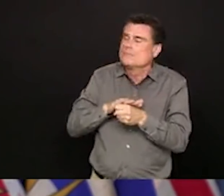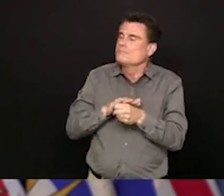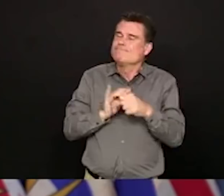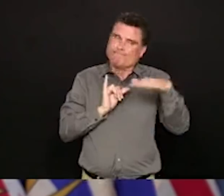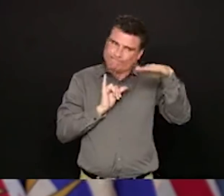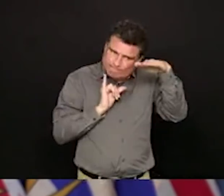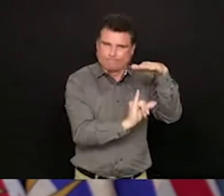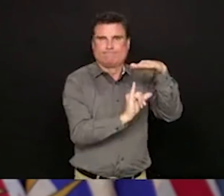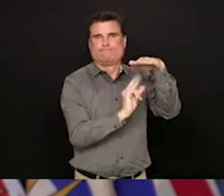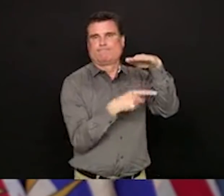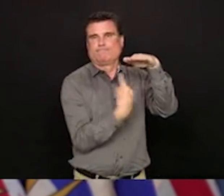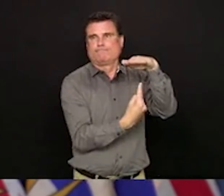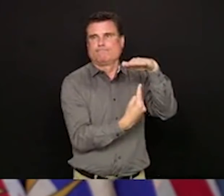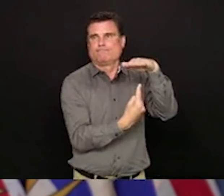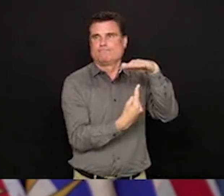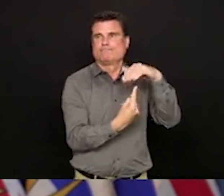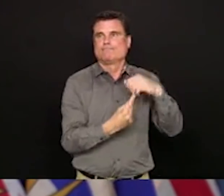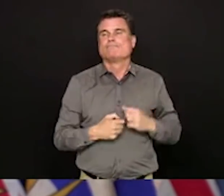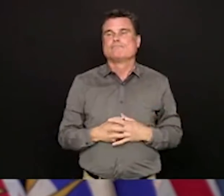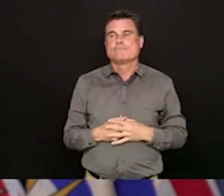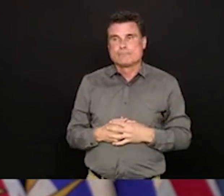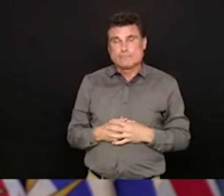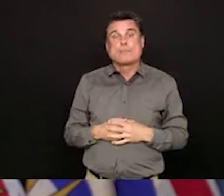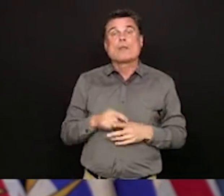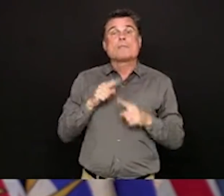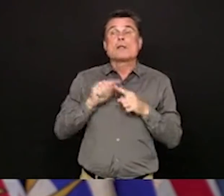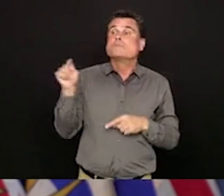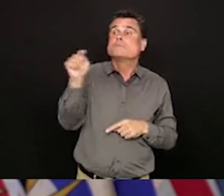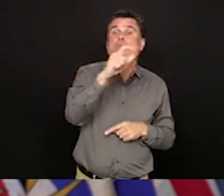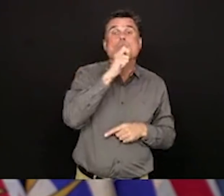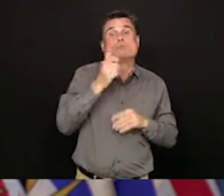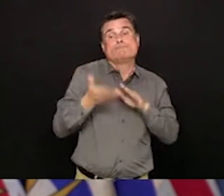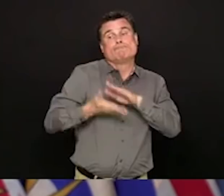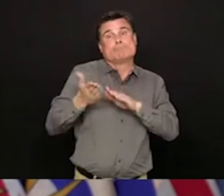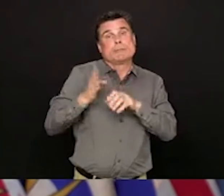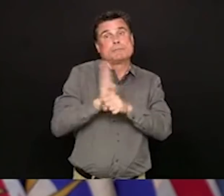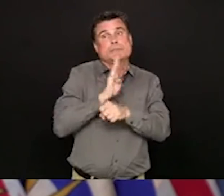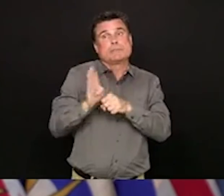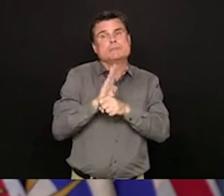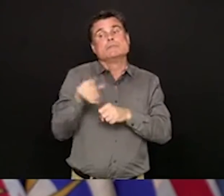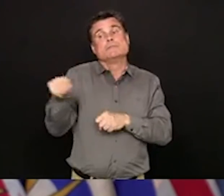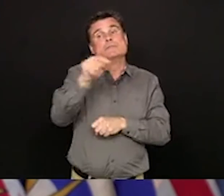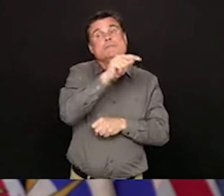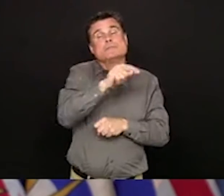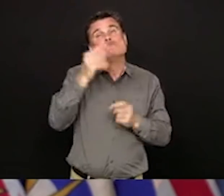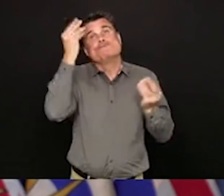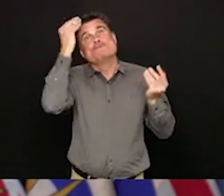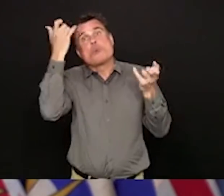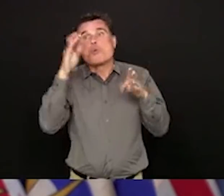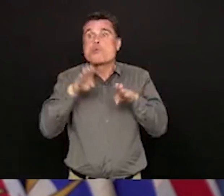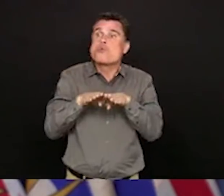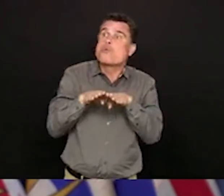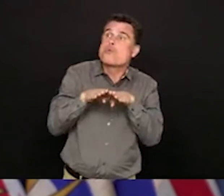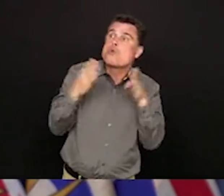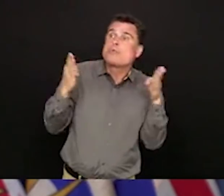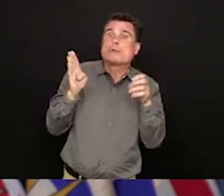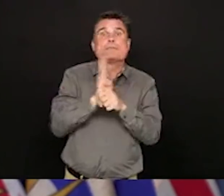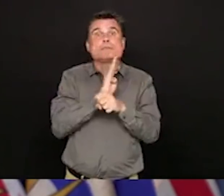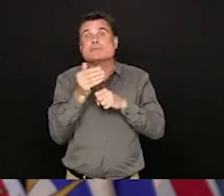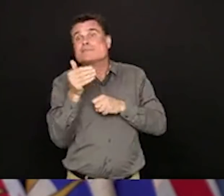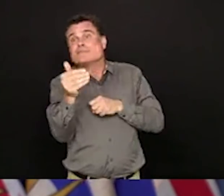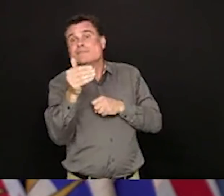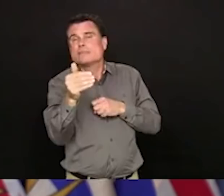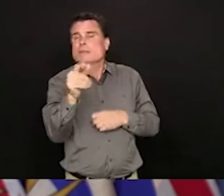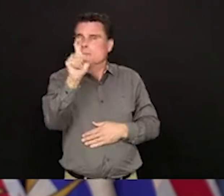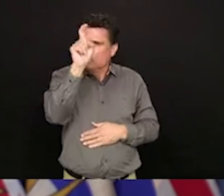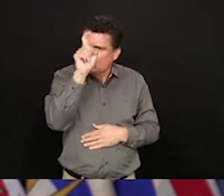healthy and can keep a safe distance from each other in the workplace. We do not penalize employees for staying